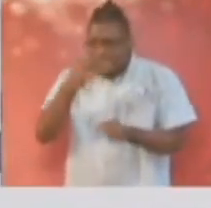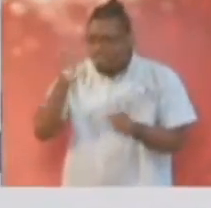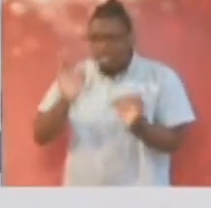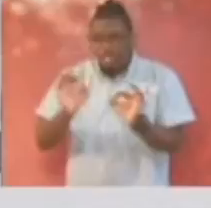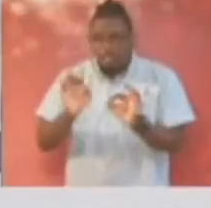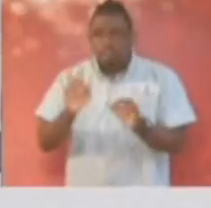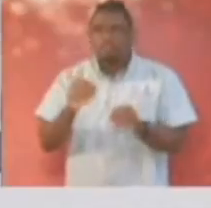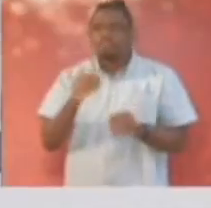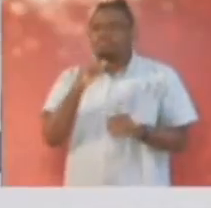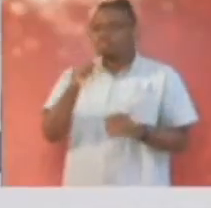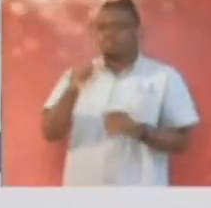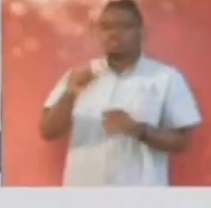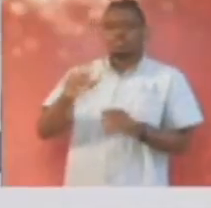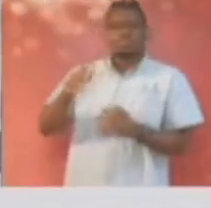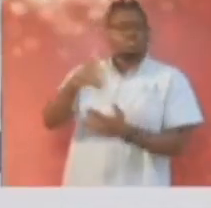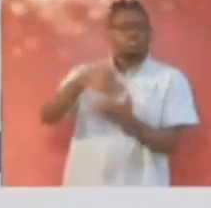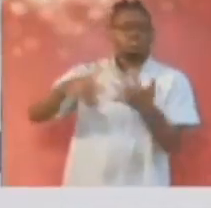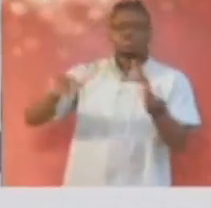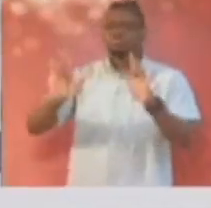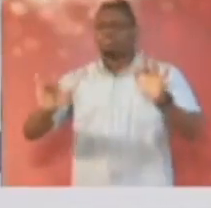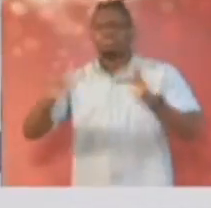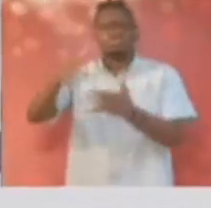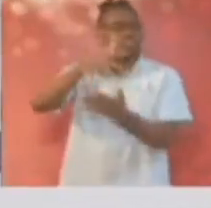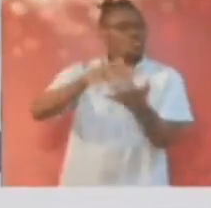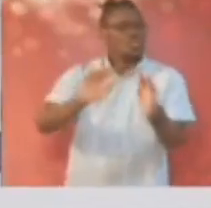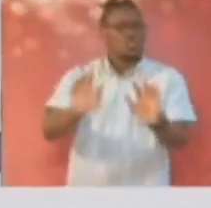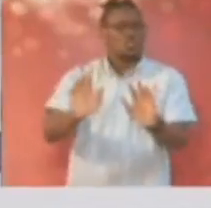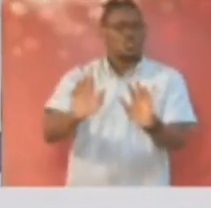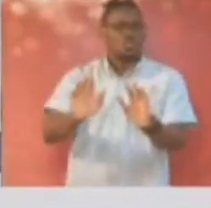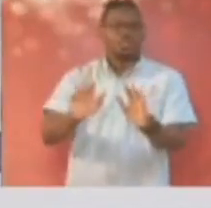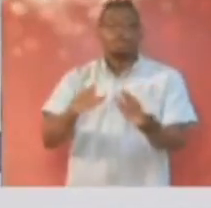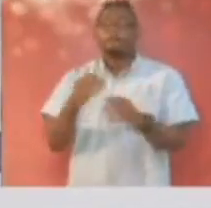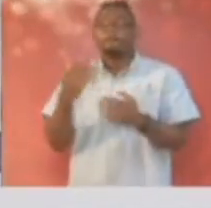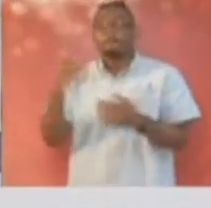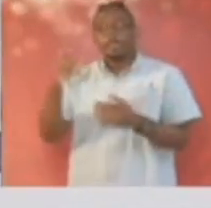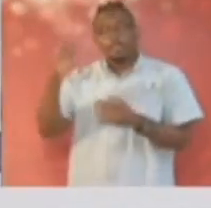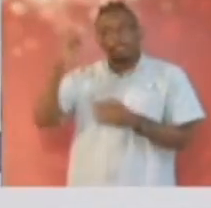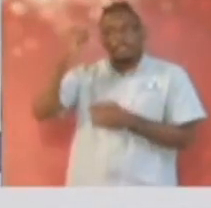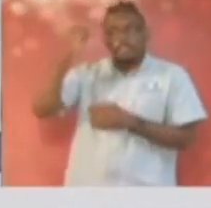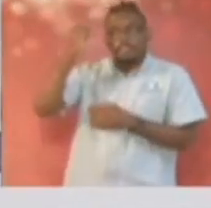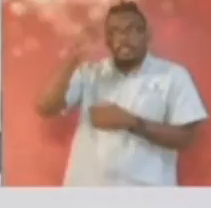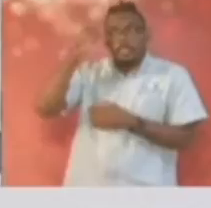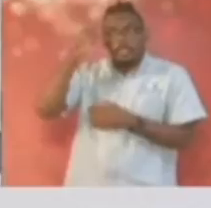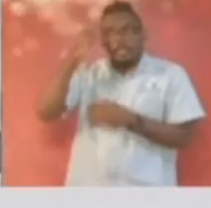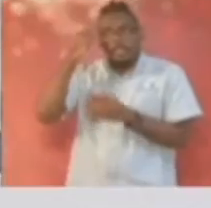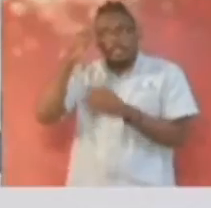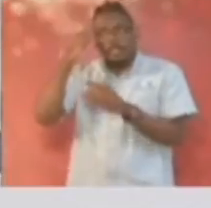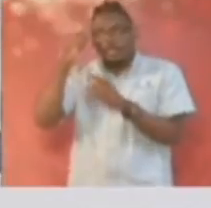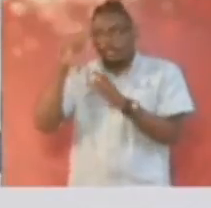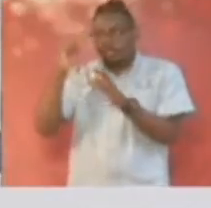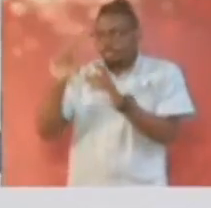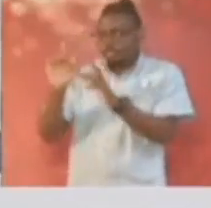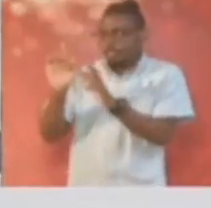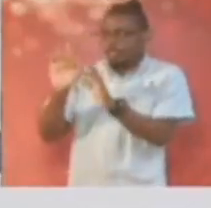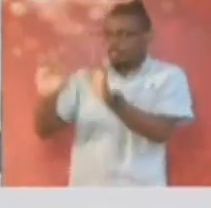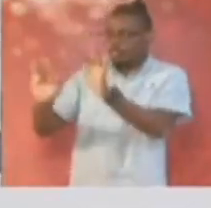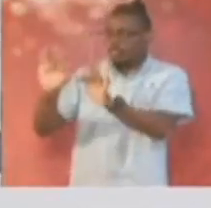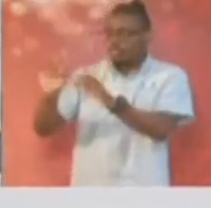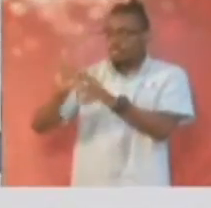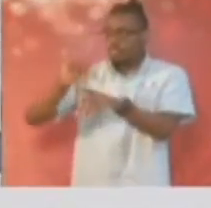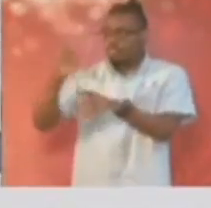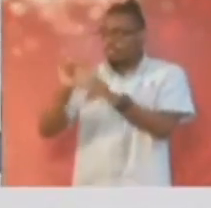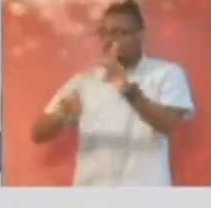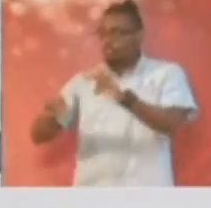others, or if you may have been recently exposed to COVID-19, stay home and isolate. Do